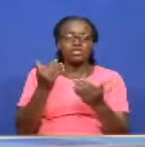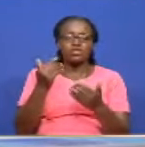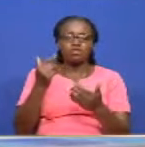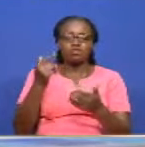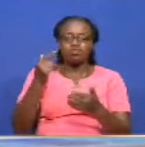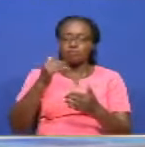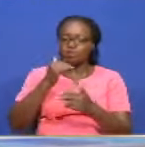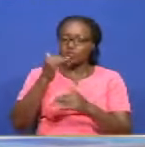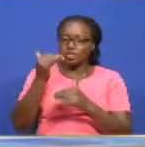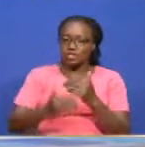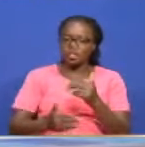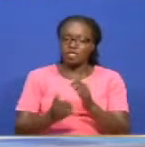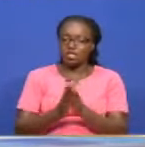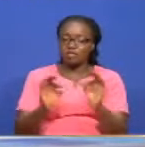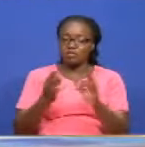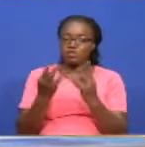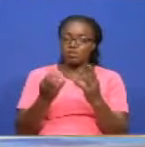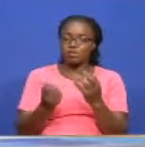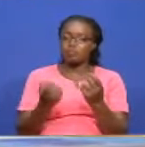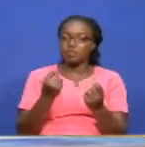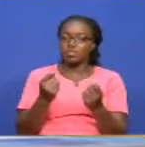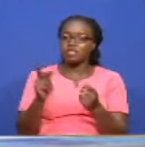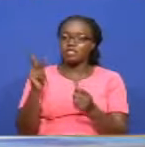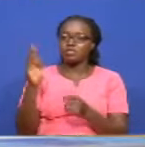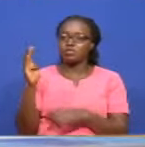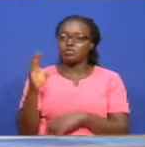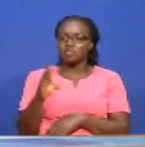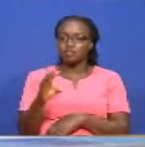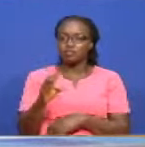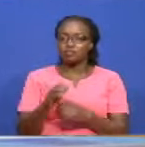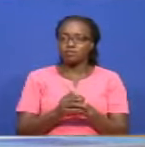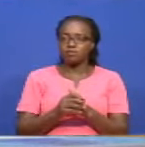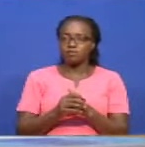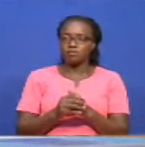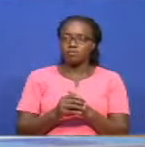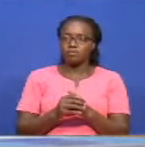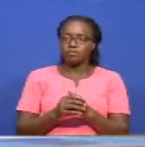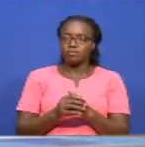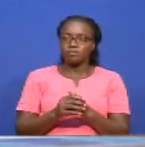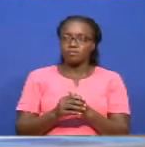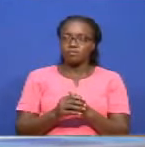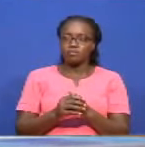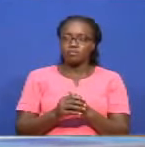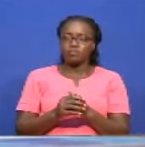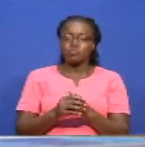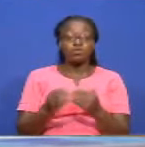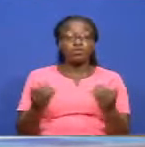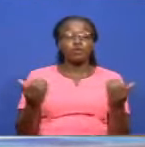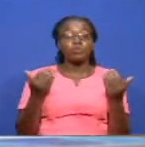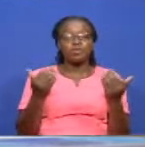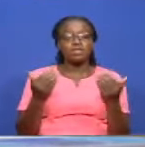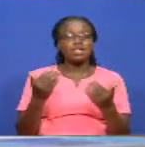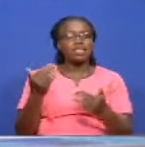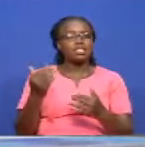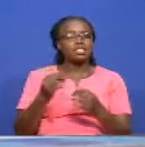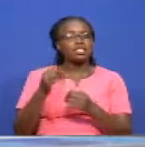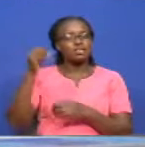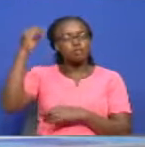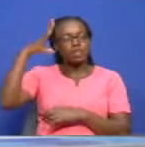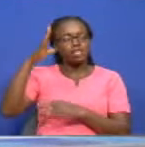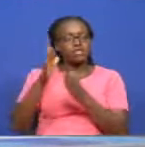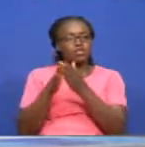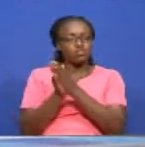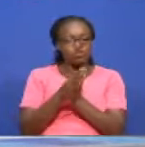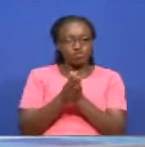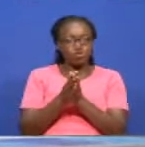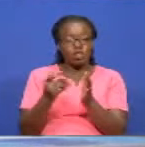course, Family Matters KBC. And then we had Nebato, you're saying you are watching and a very inspiring story from